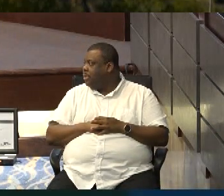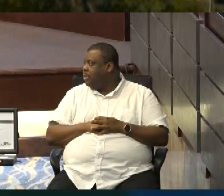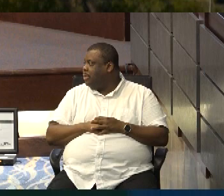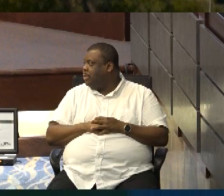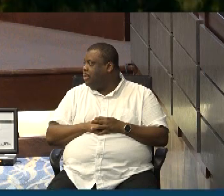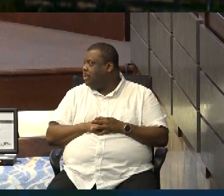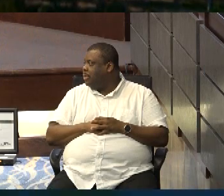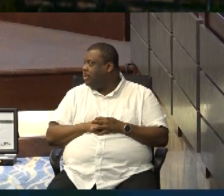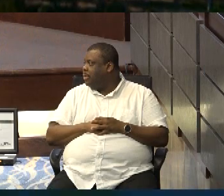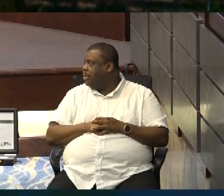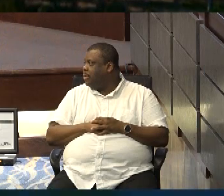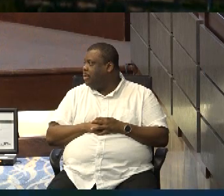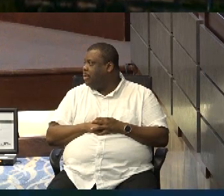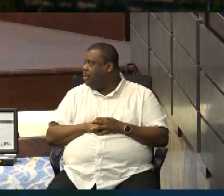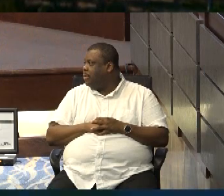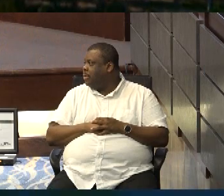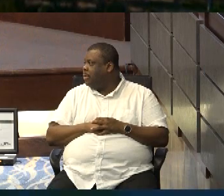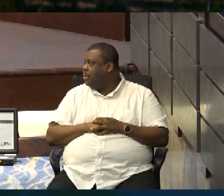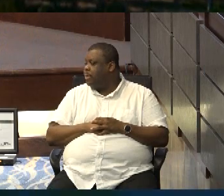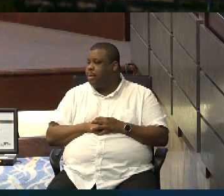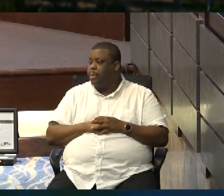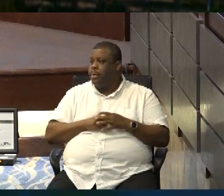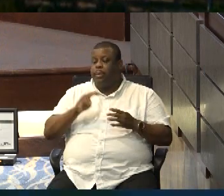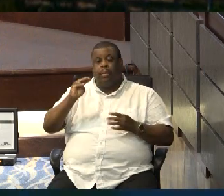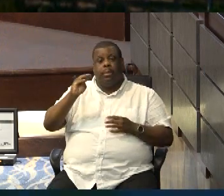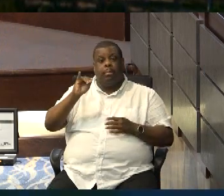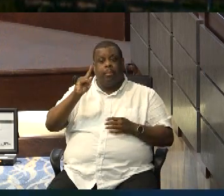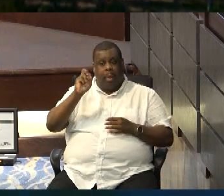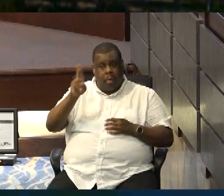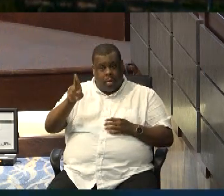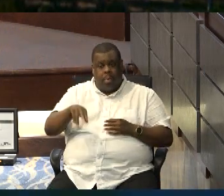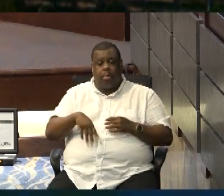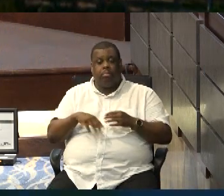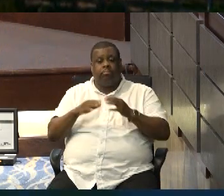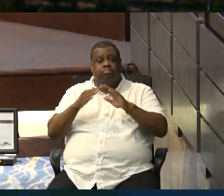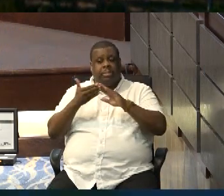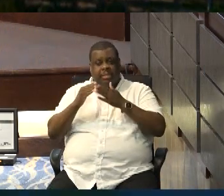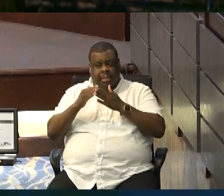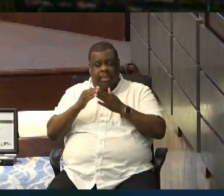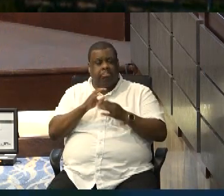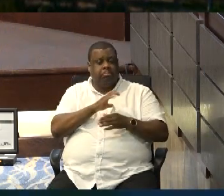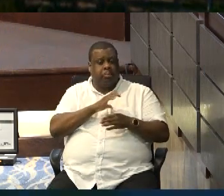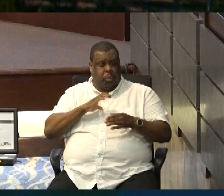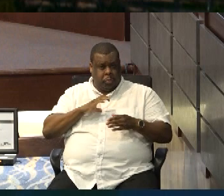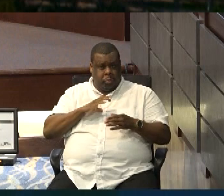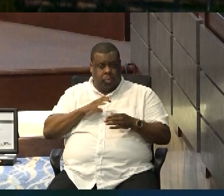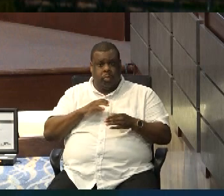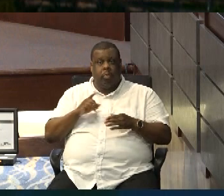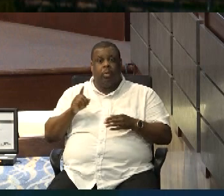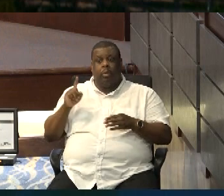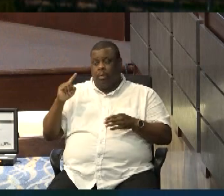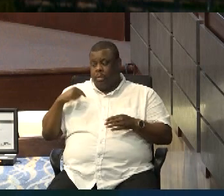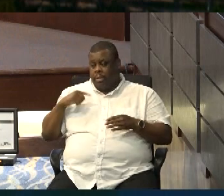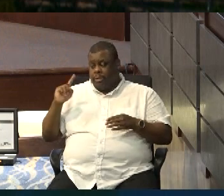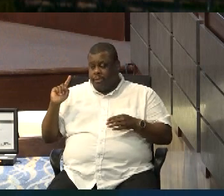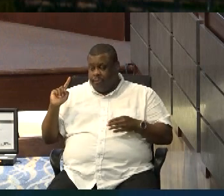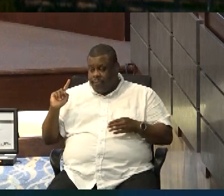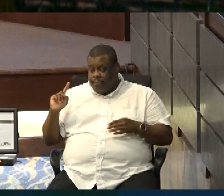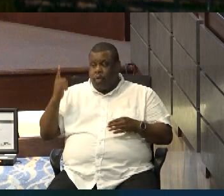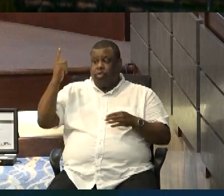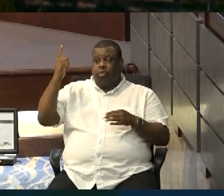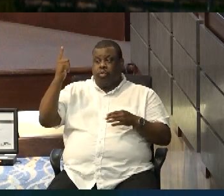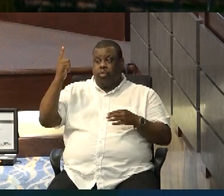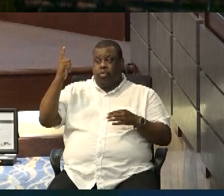All right. Well, Mayor and City Council, we are really excited to show you this. So this is the effort. It's collaborative. They keep trying to say it's